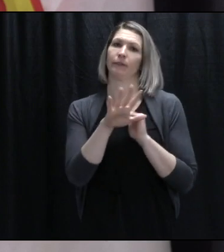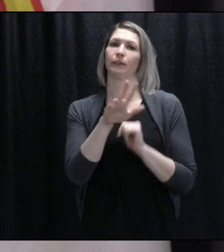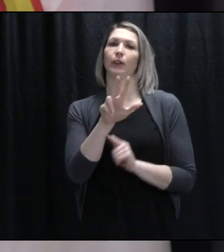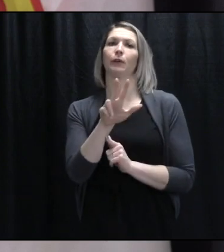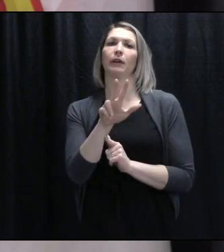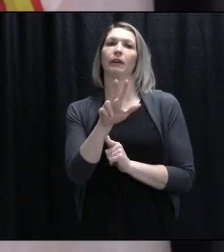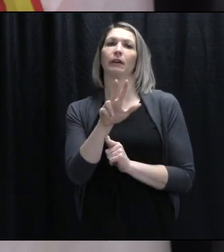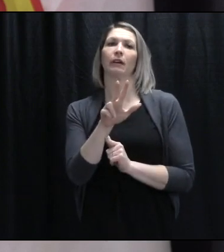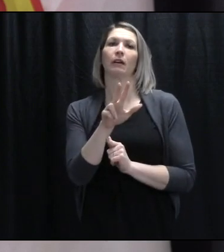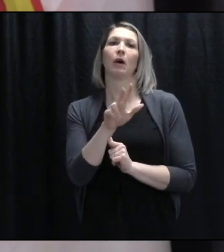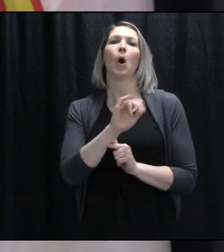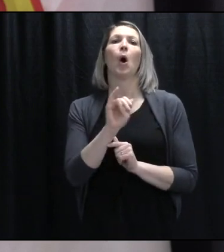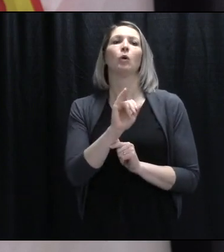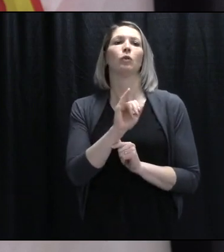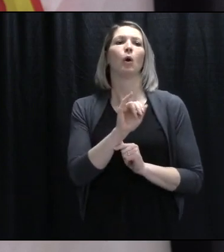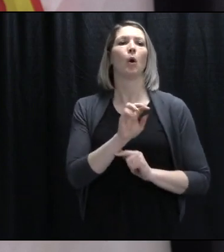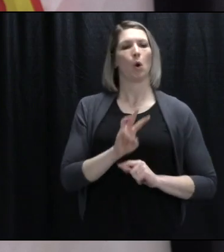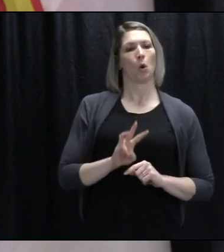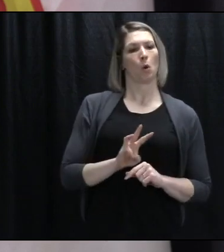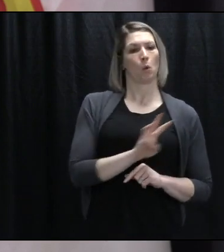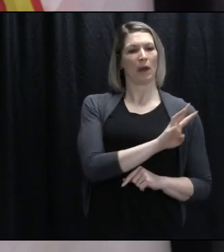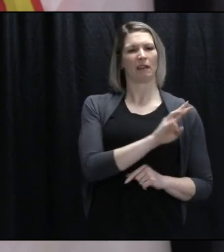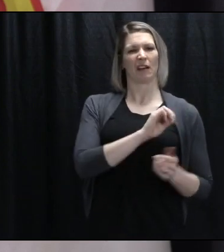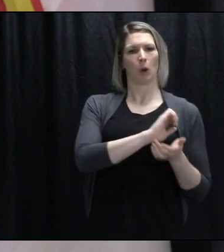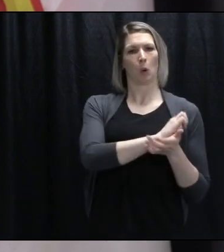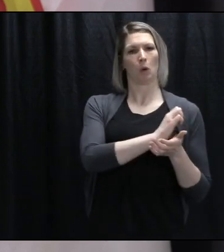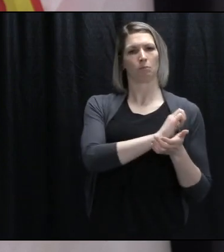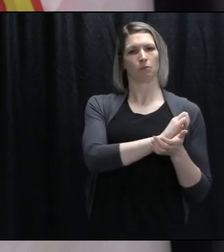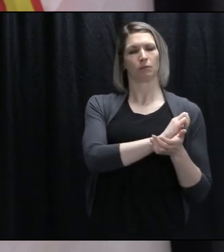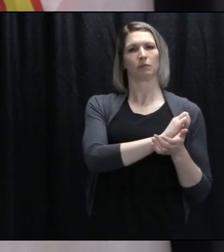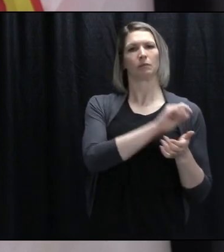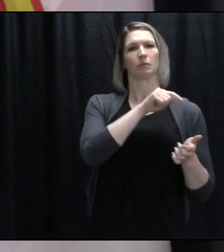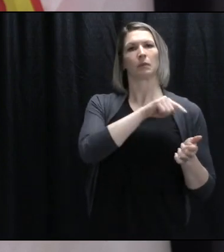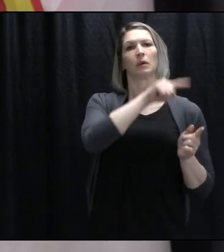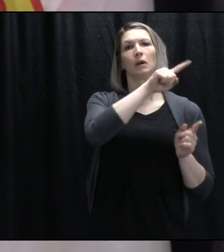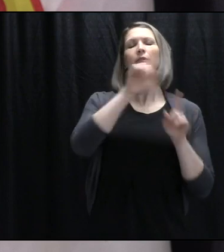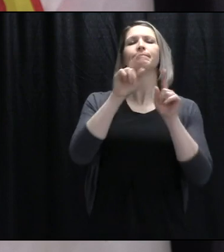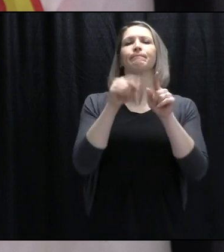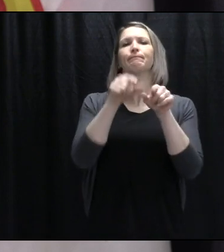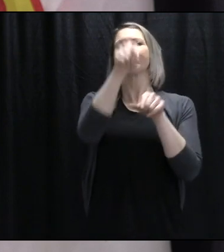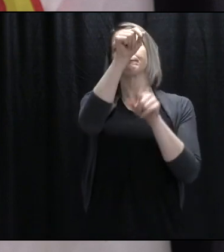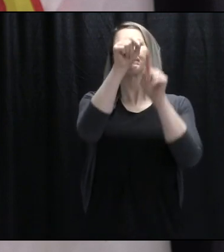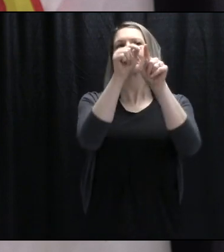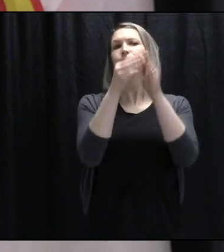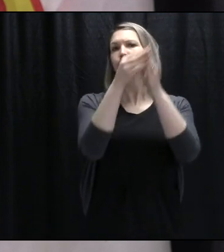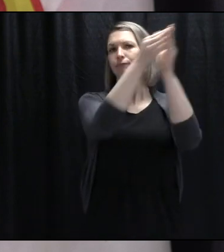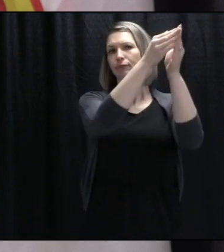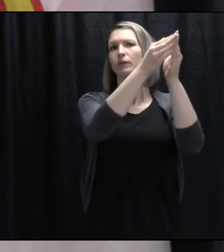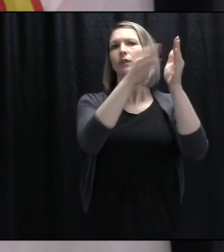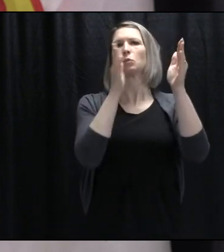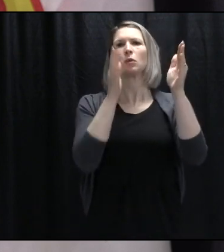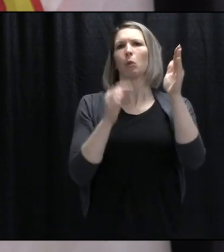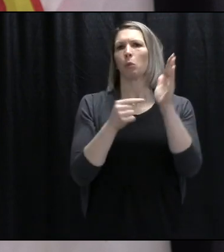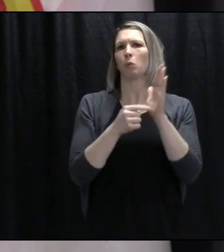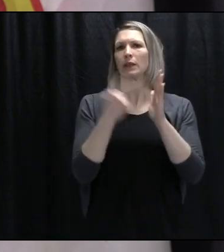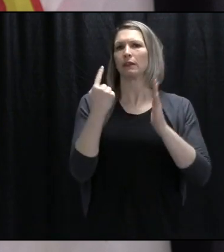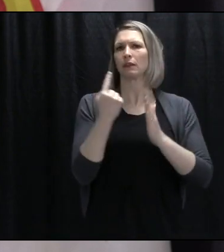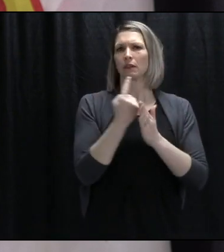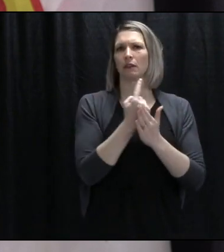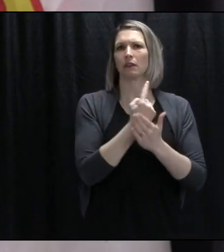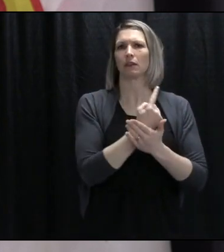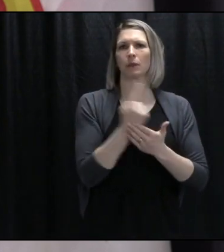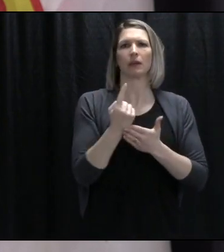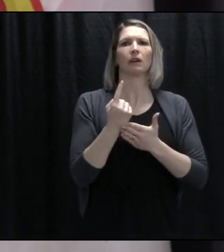Comatec W returned to making crossings between Blanc-Sablon and St. Barbe. Fewer than 20 passengers